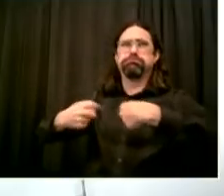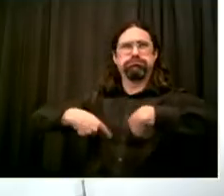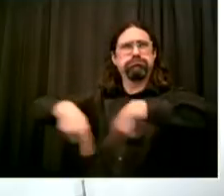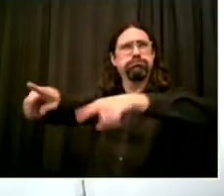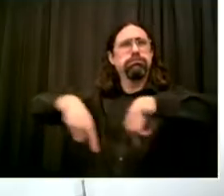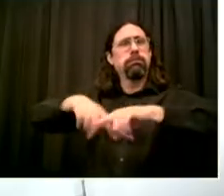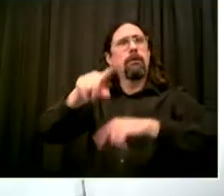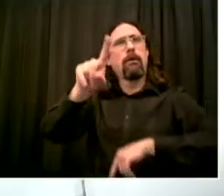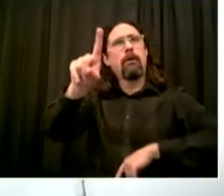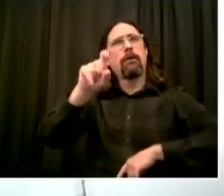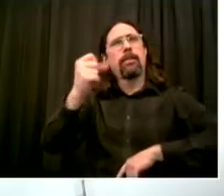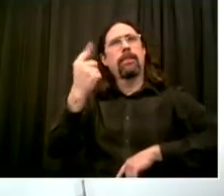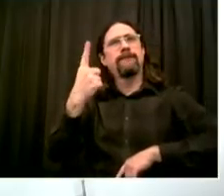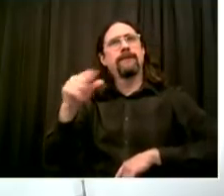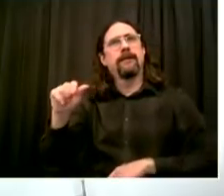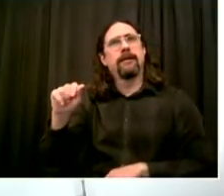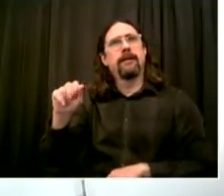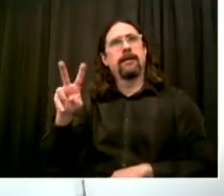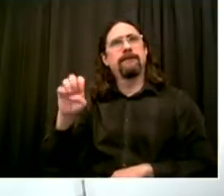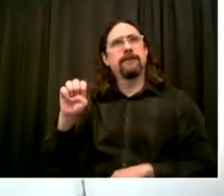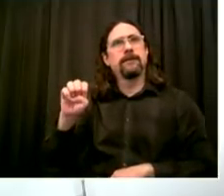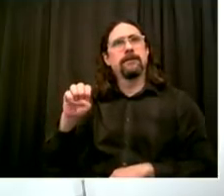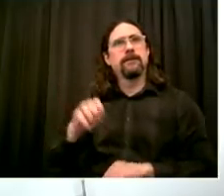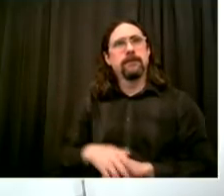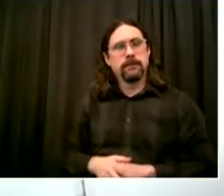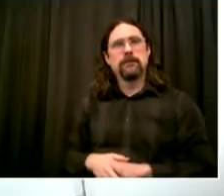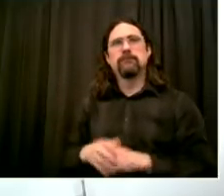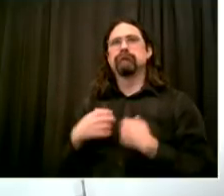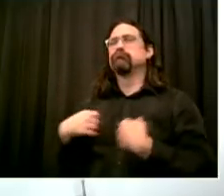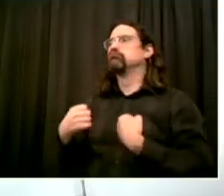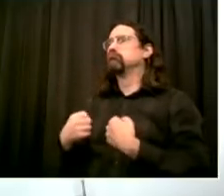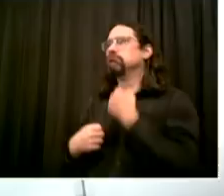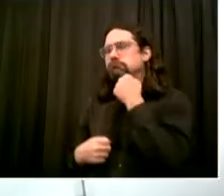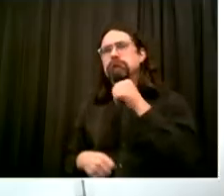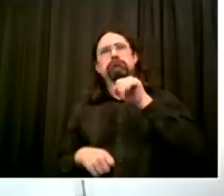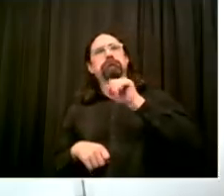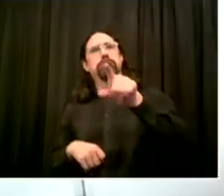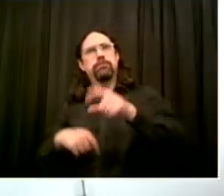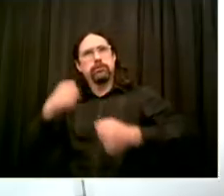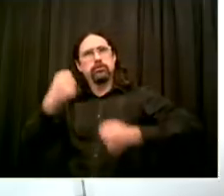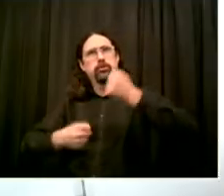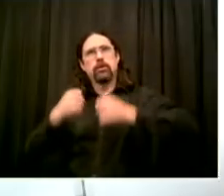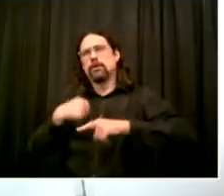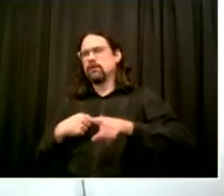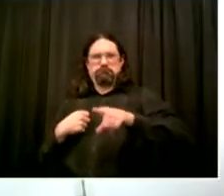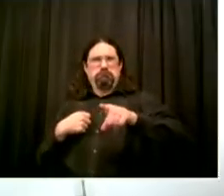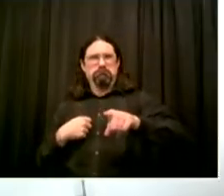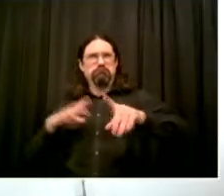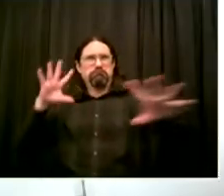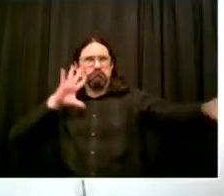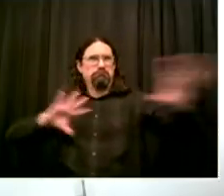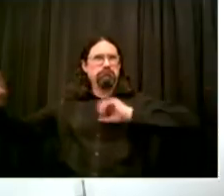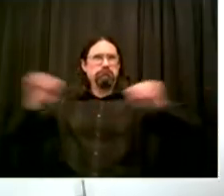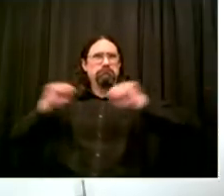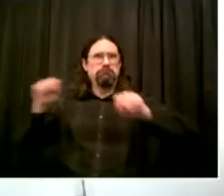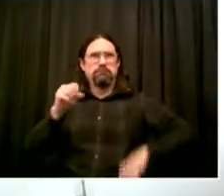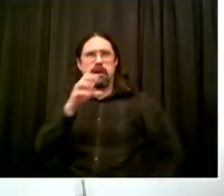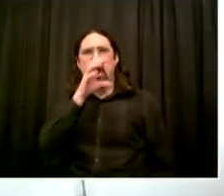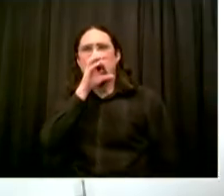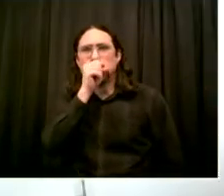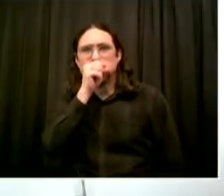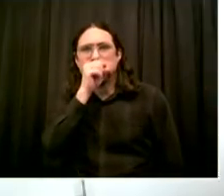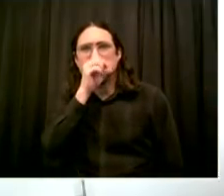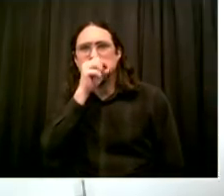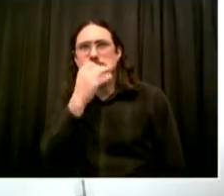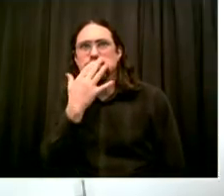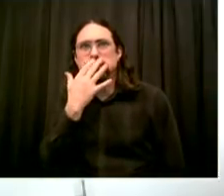car. And I saw this being jump out of this little orange car. And I saw the